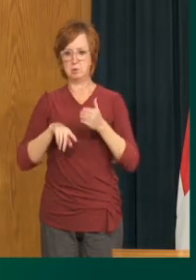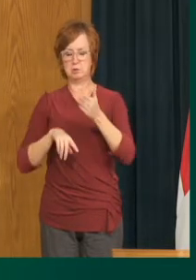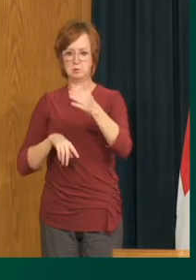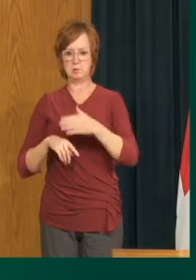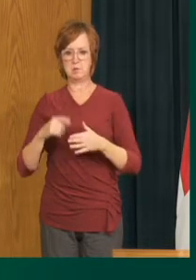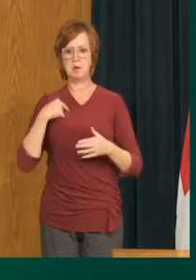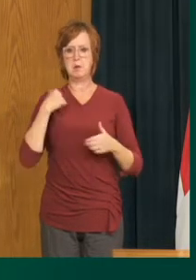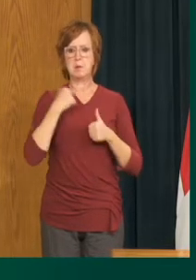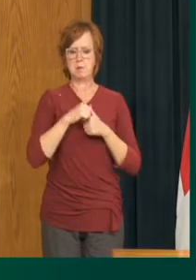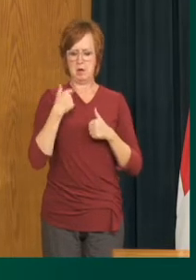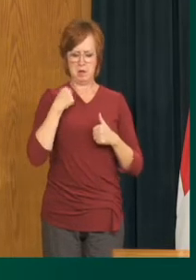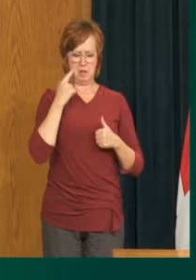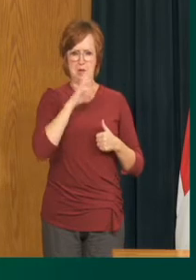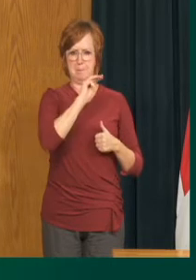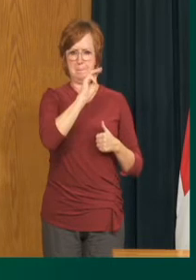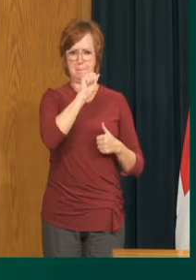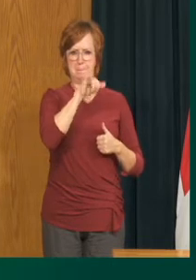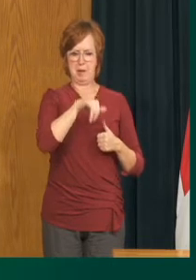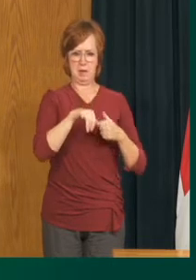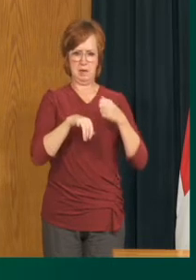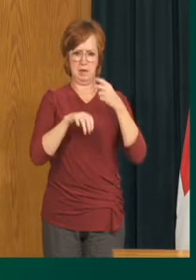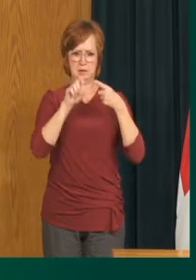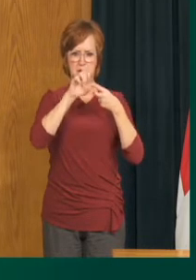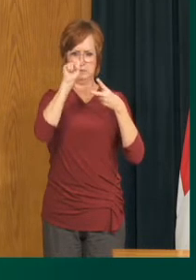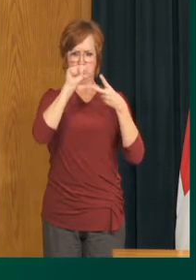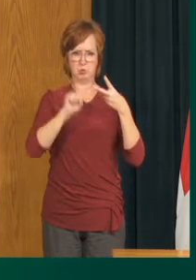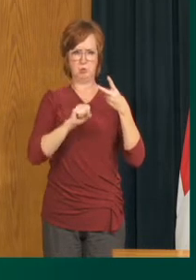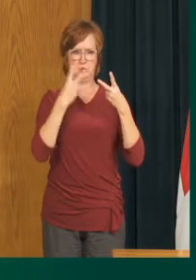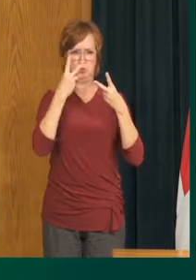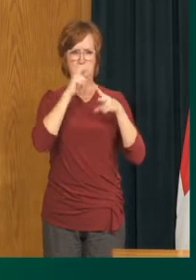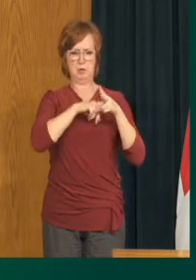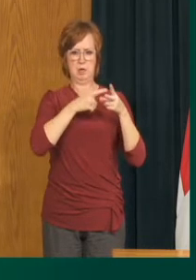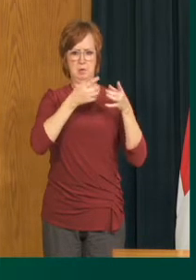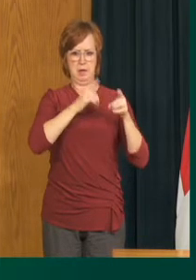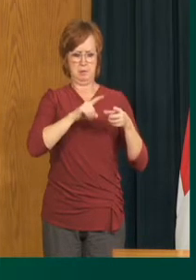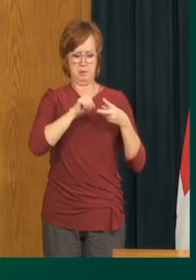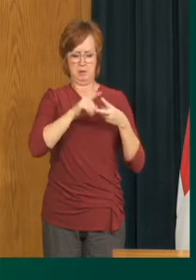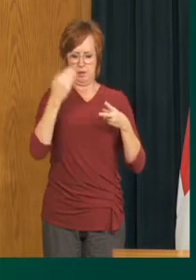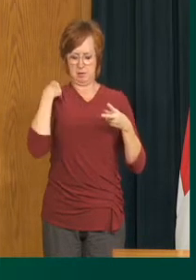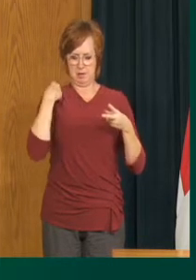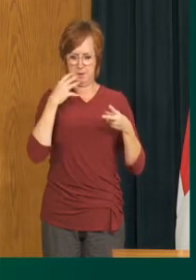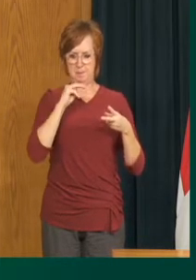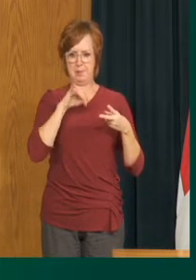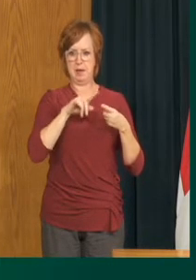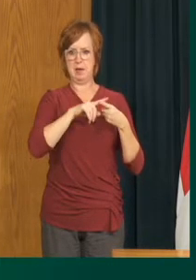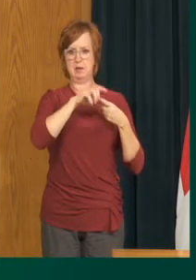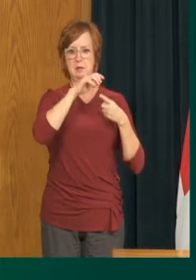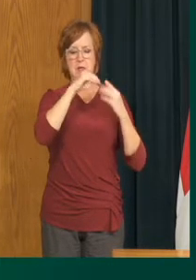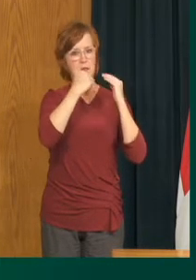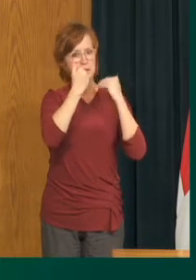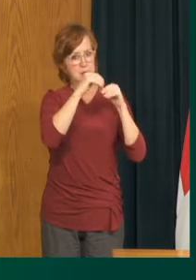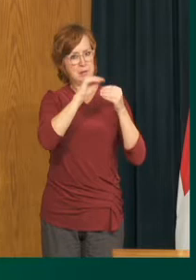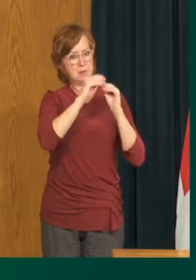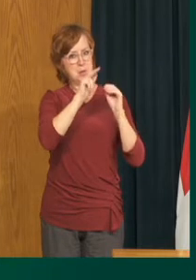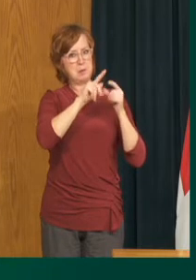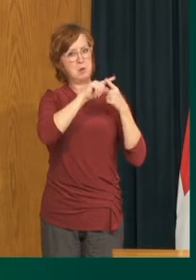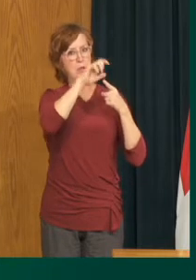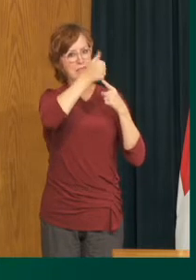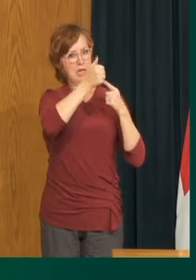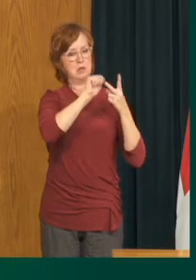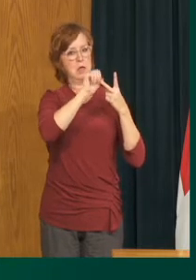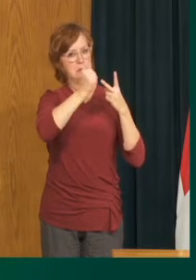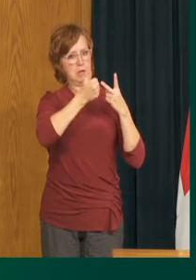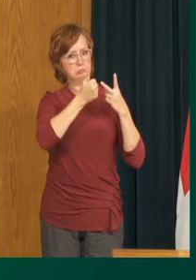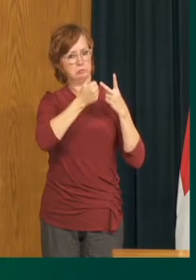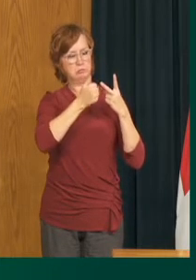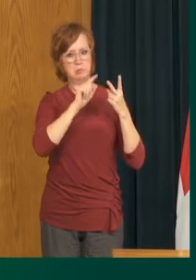2 events in Saskatoon that exceeded what was then the public gathering limit of 10 people. And at that time, there were questions asked about,